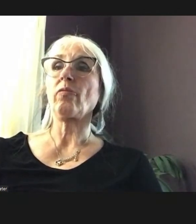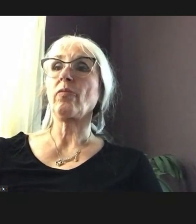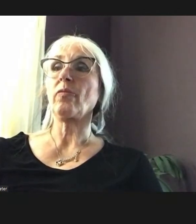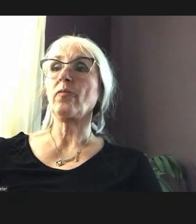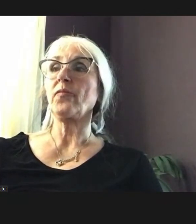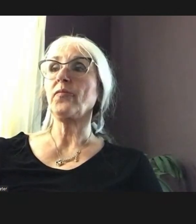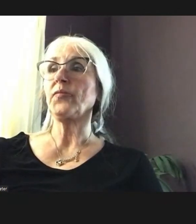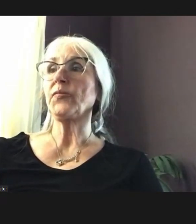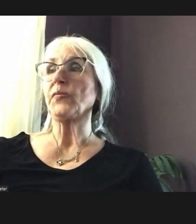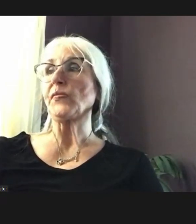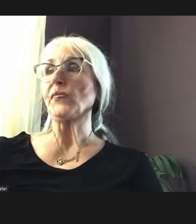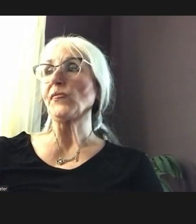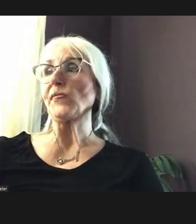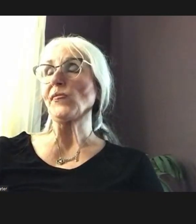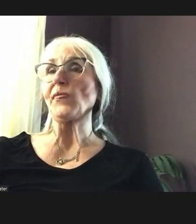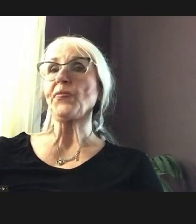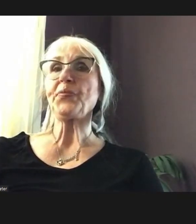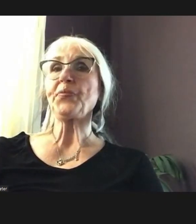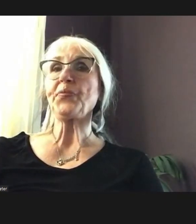Reagan, quit harassing the guest.